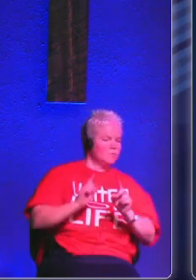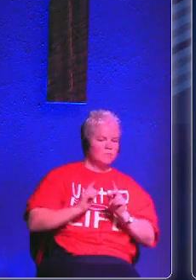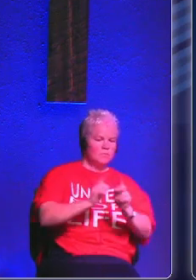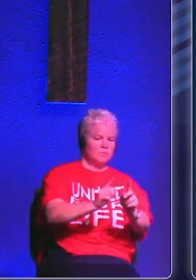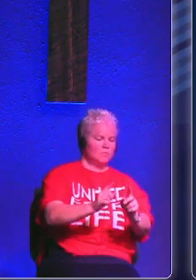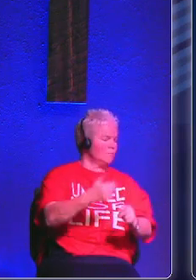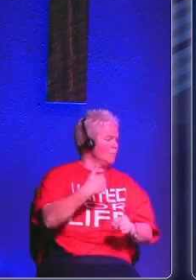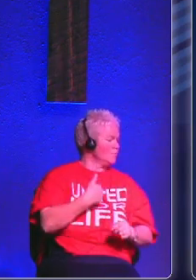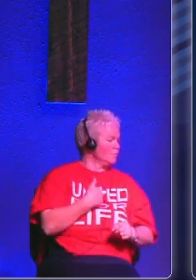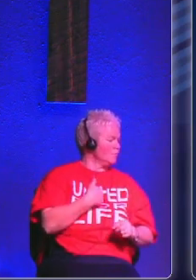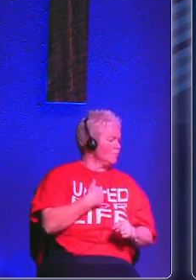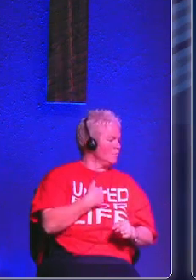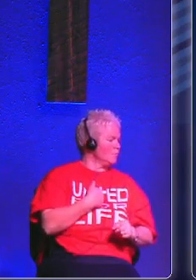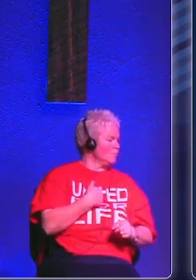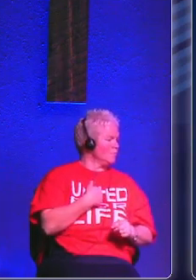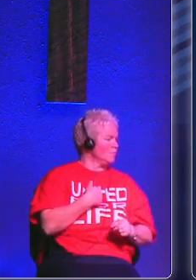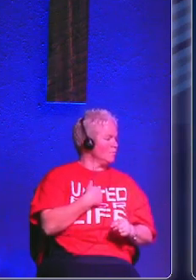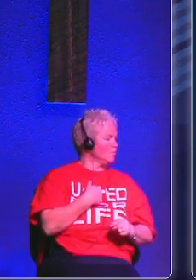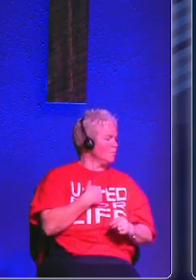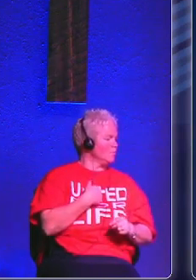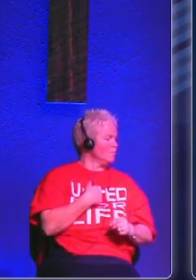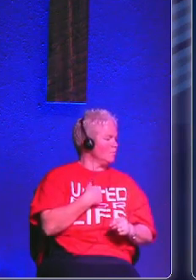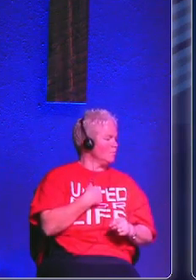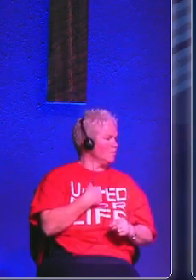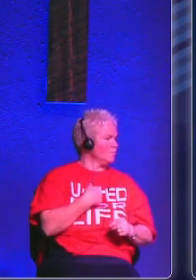follow me." Pretty easy, huh?